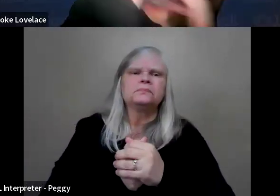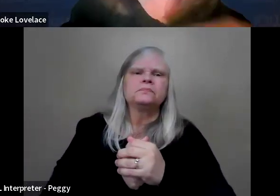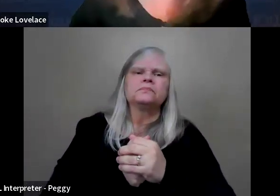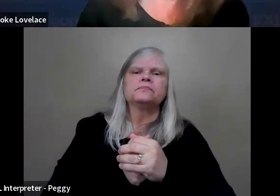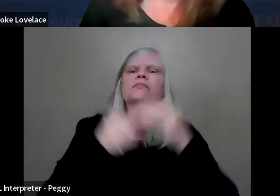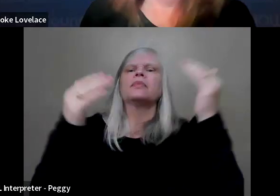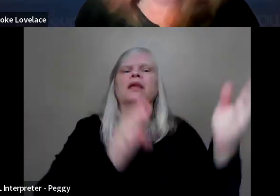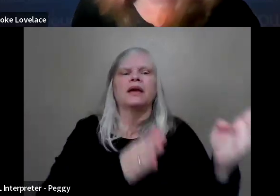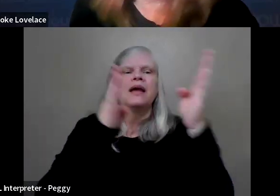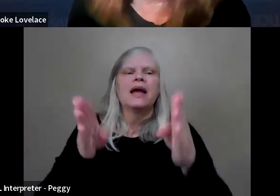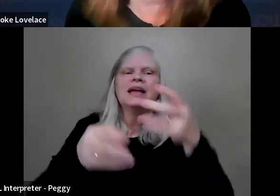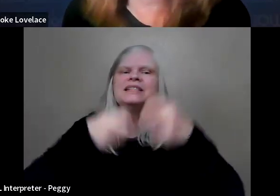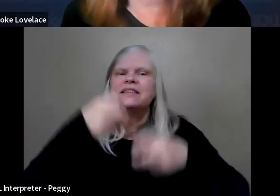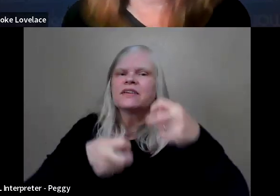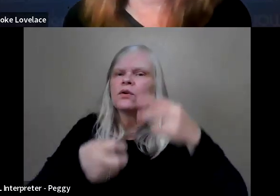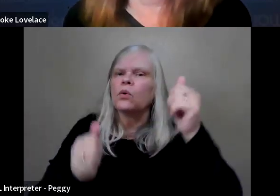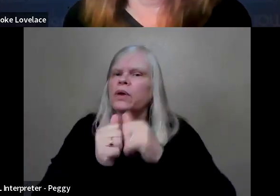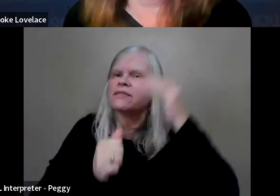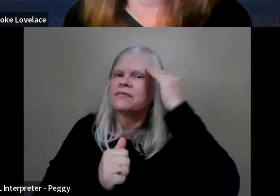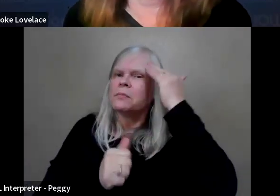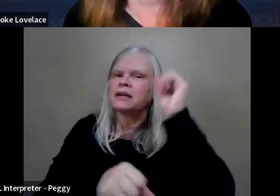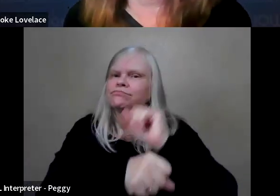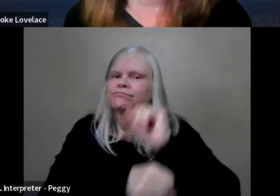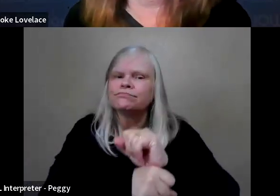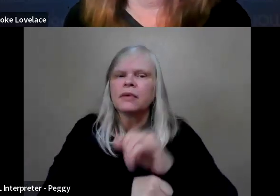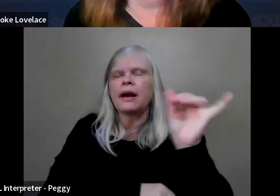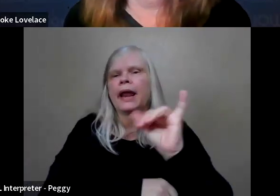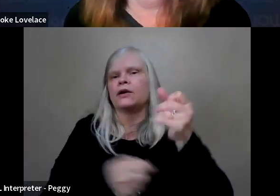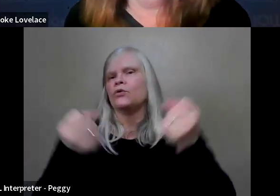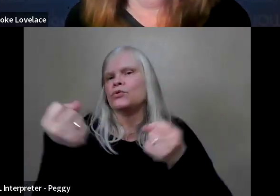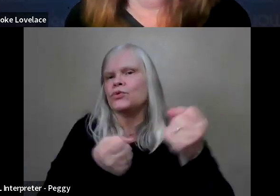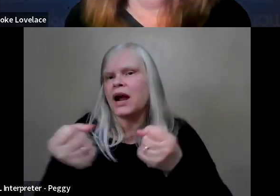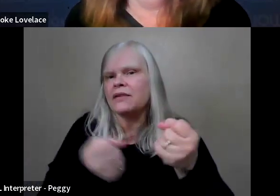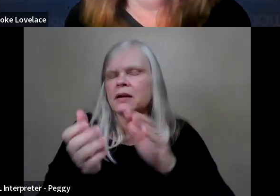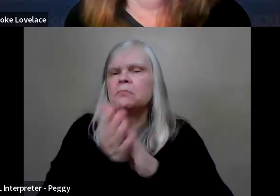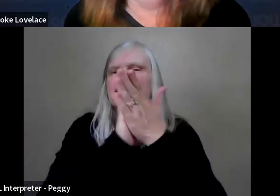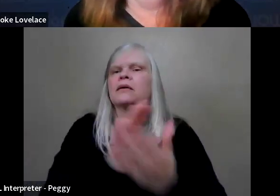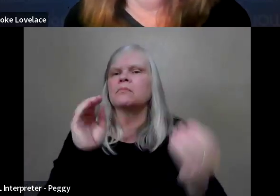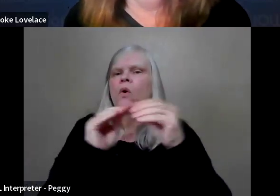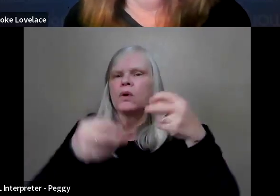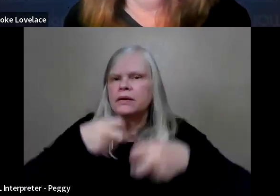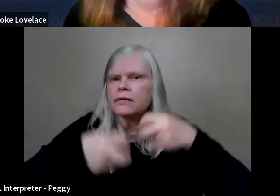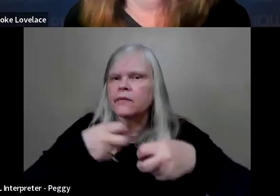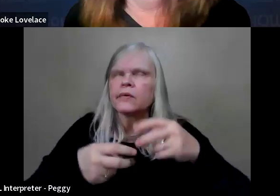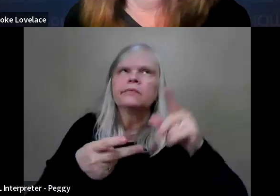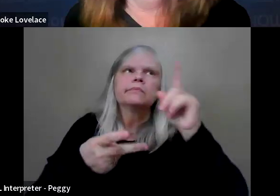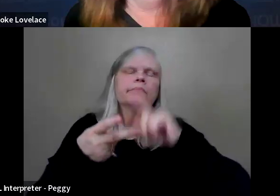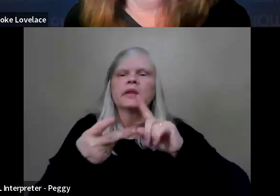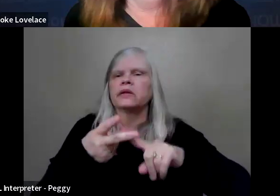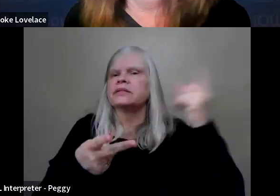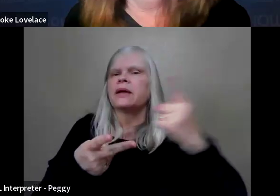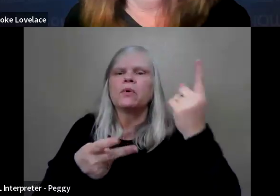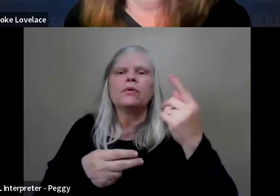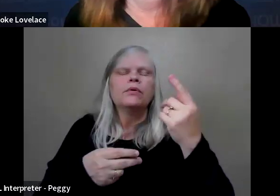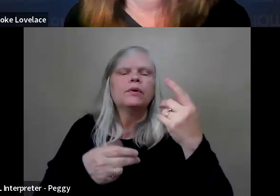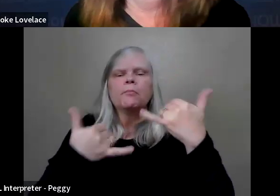Next, we have difficulty with familiar tasks. Things like driving could become more difficult. Maybe someone always plays a